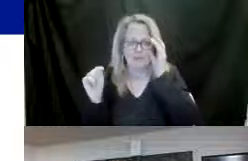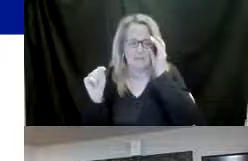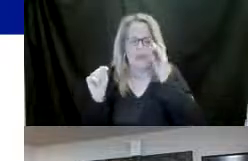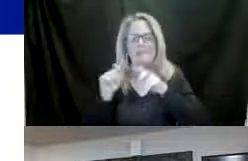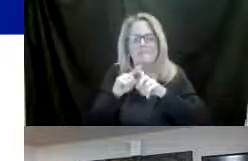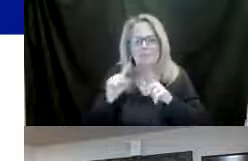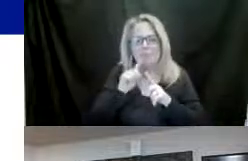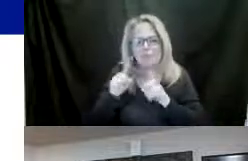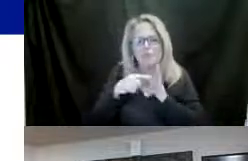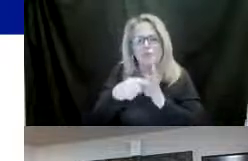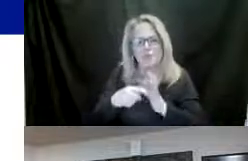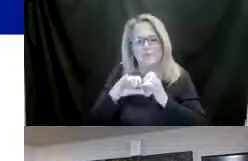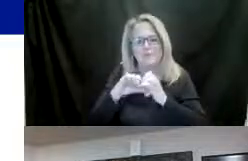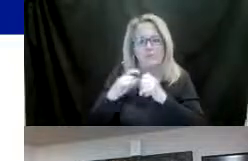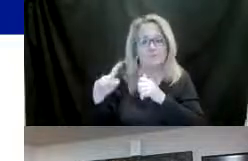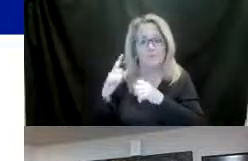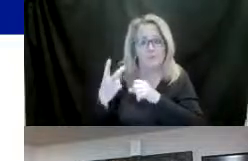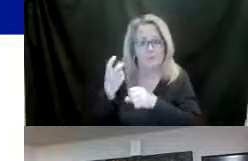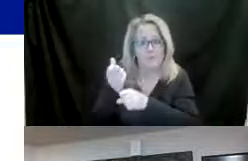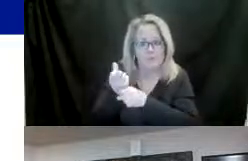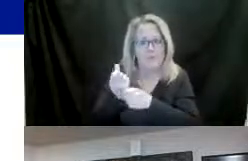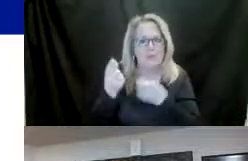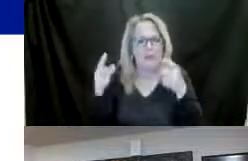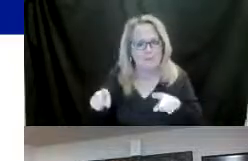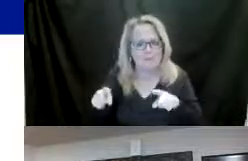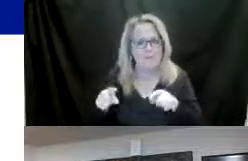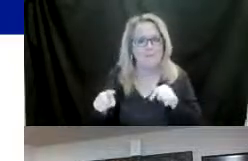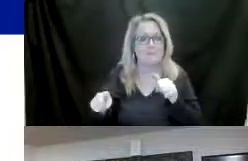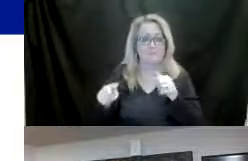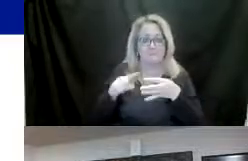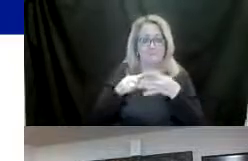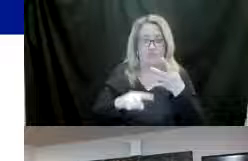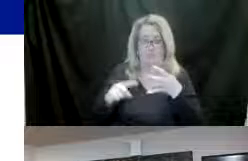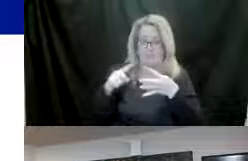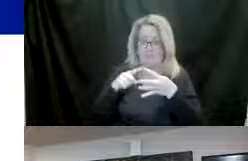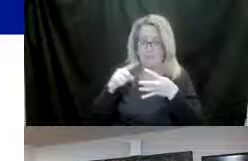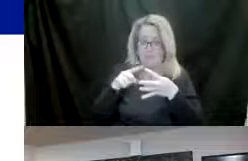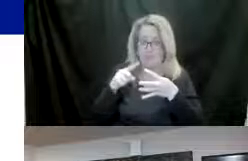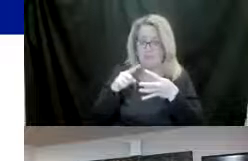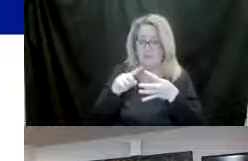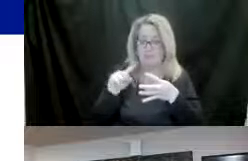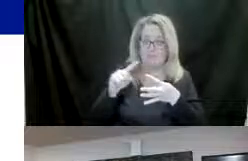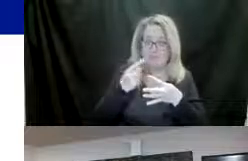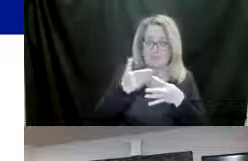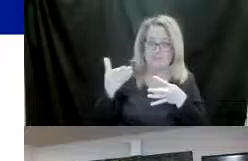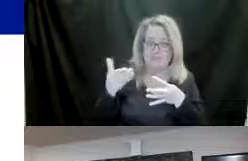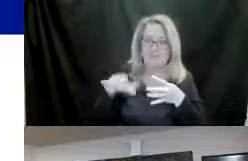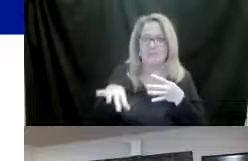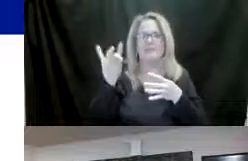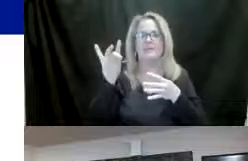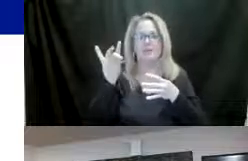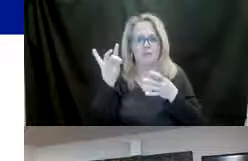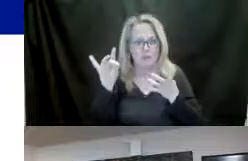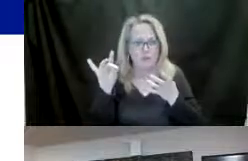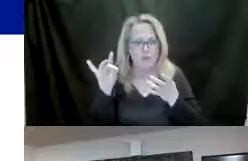years. The first stage is discoverers, and this is really just the whole foundation of communication.